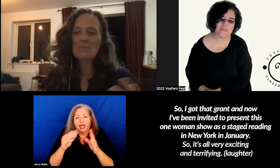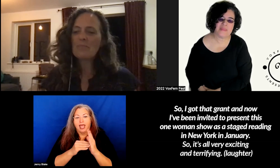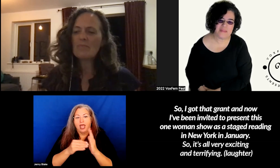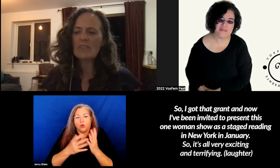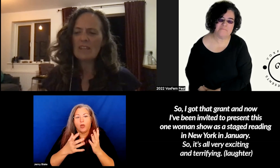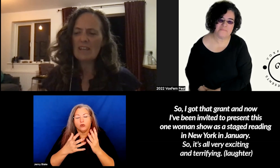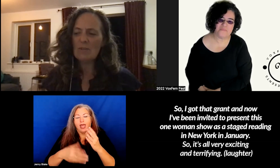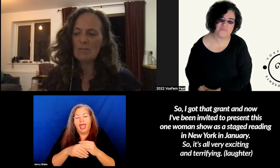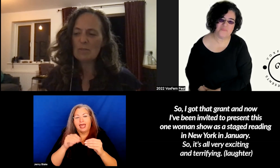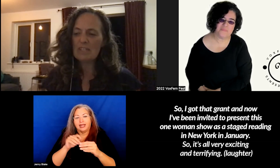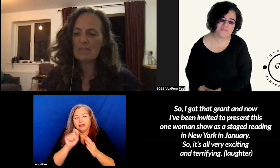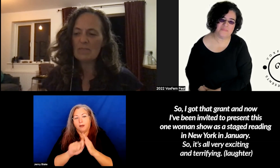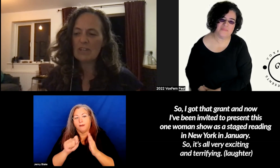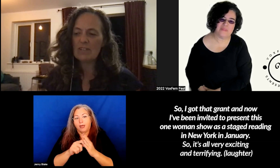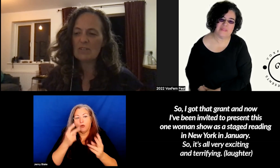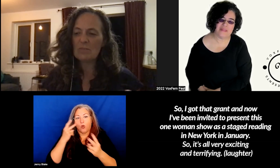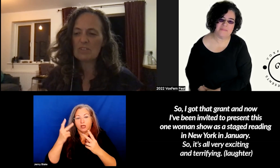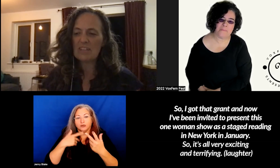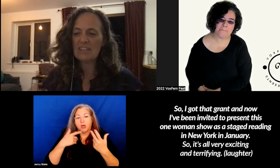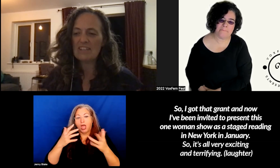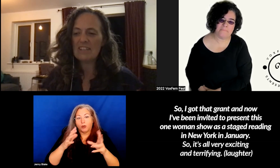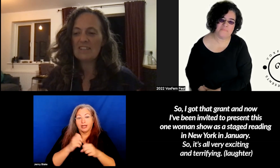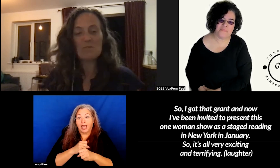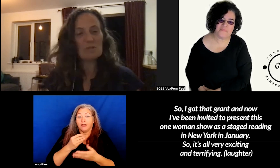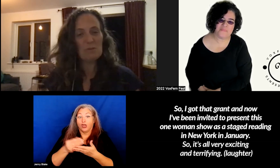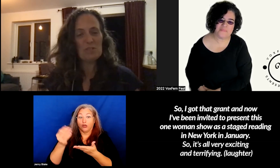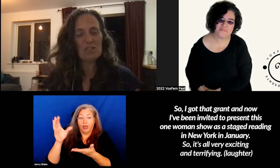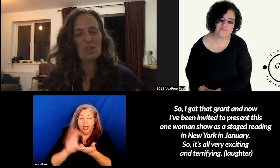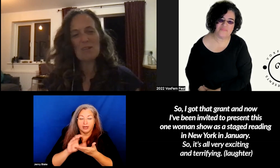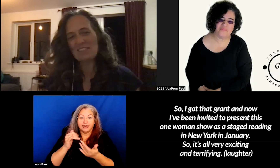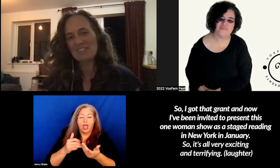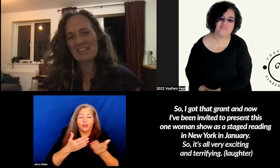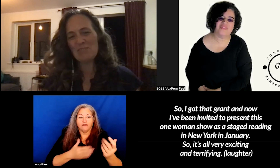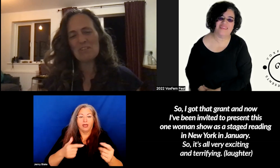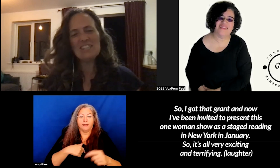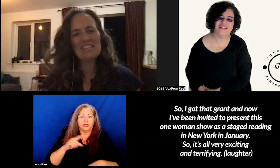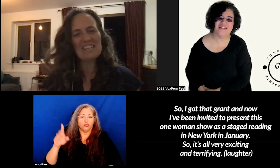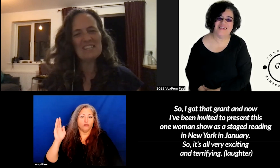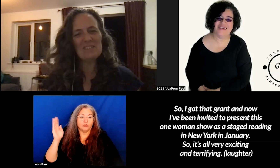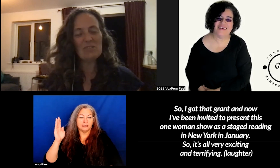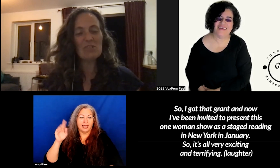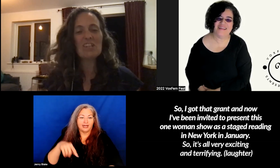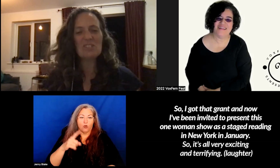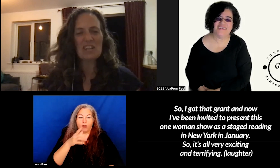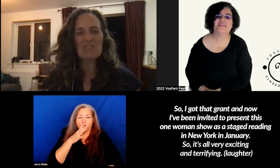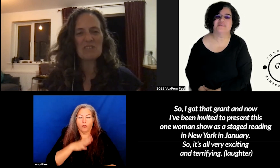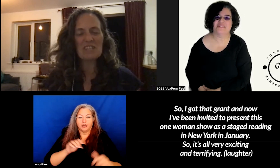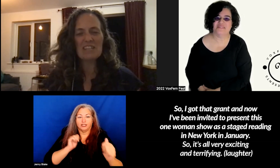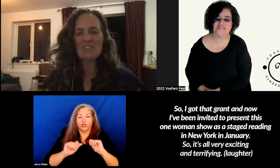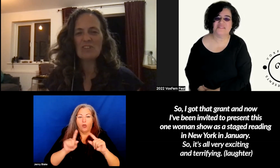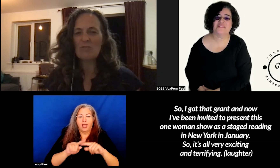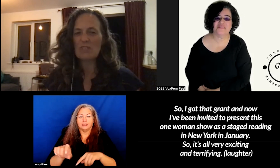grant. And now I've been invited to present this one-woman show as a stage reading in New York in